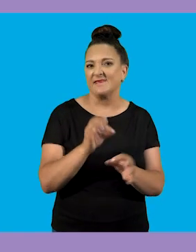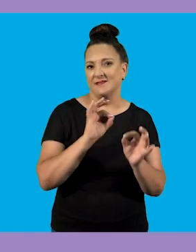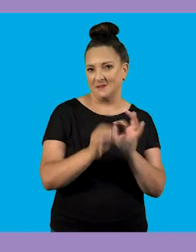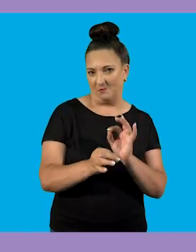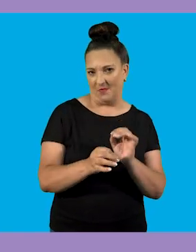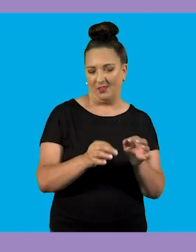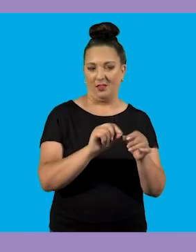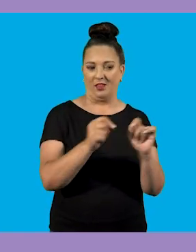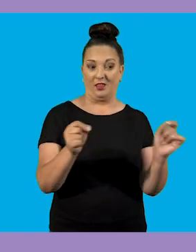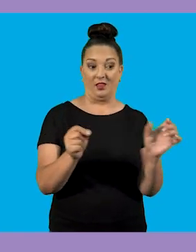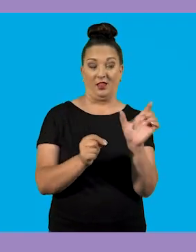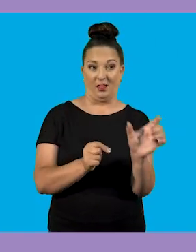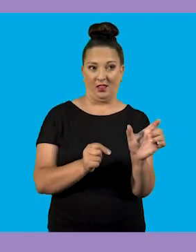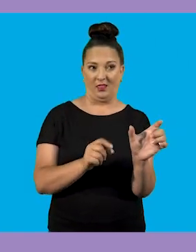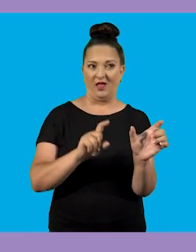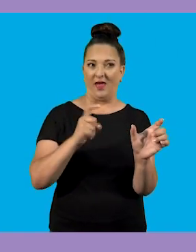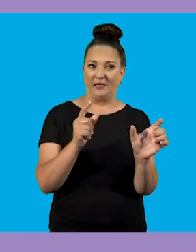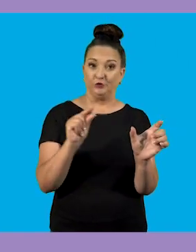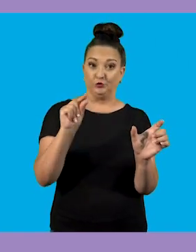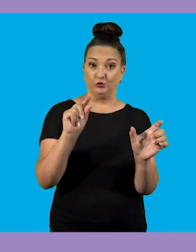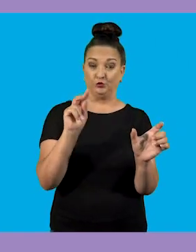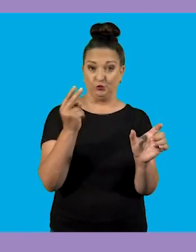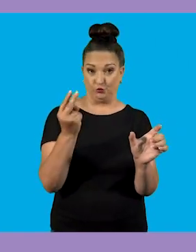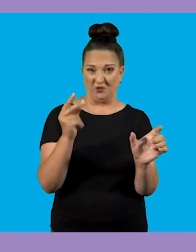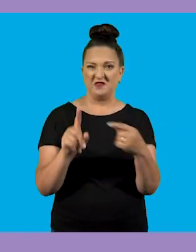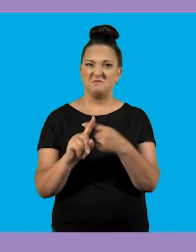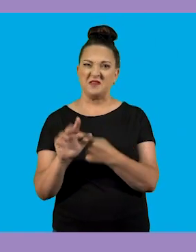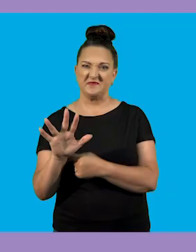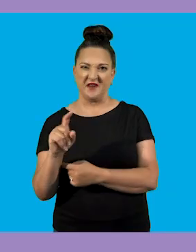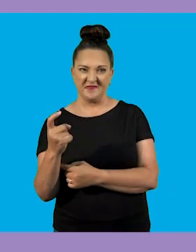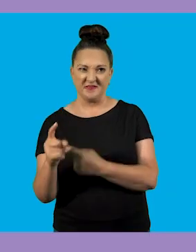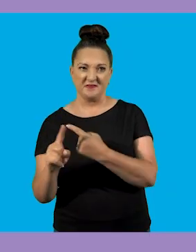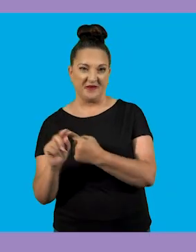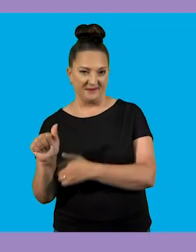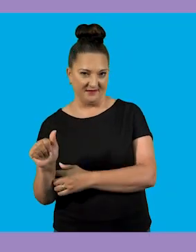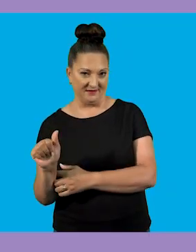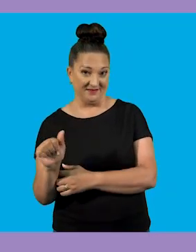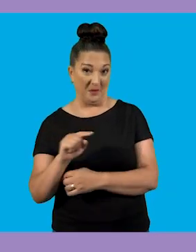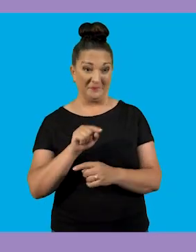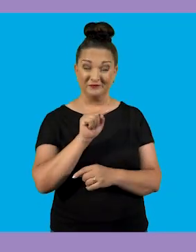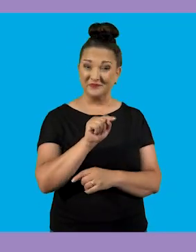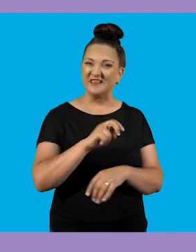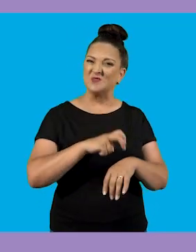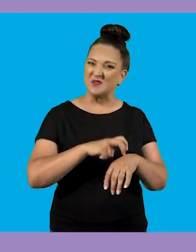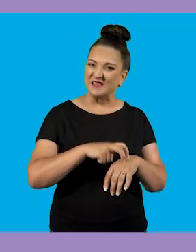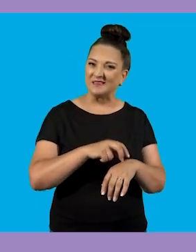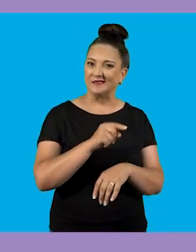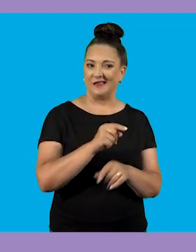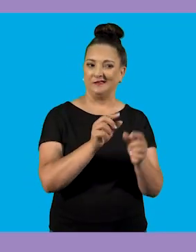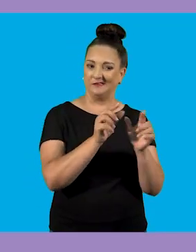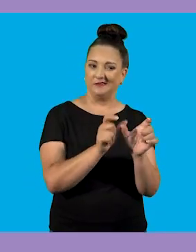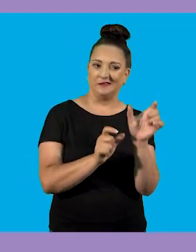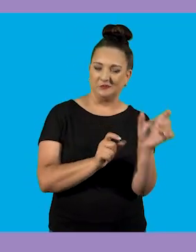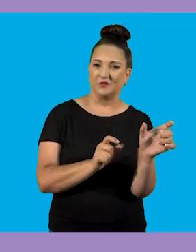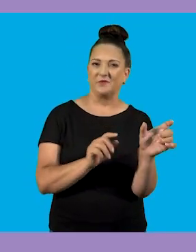following expressions. We have there x squared plus 5x plus 6. So we are going to factorize